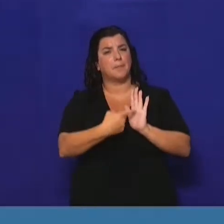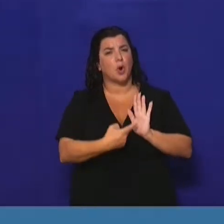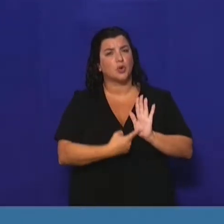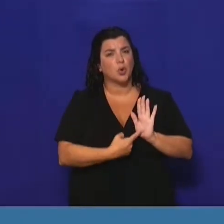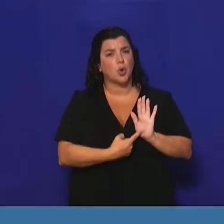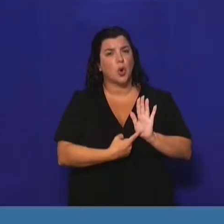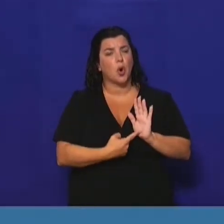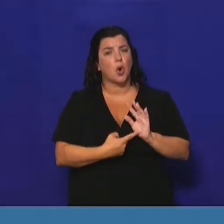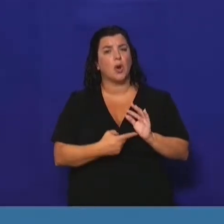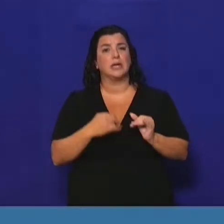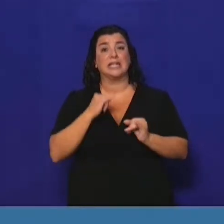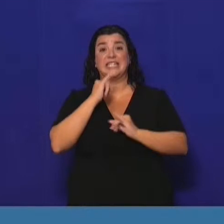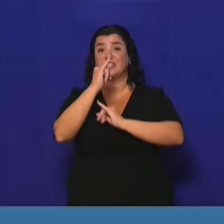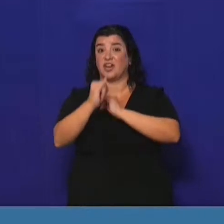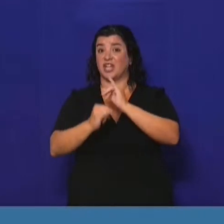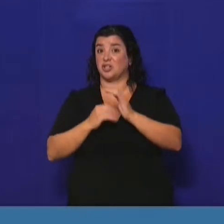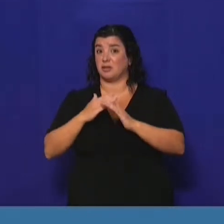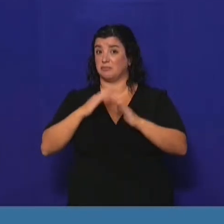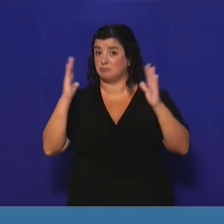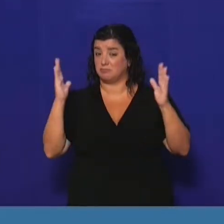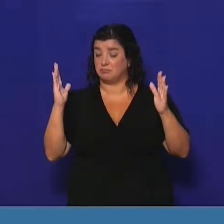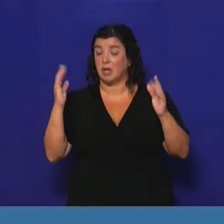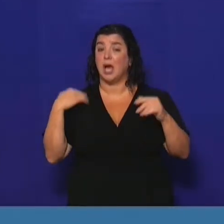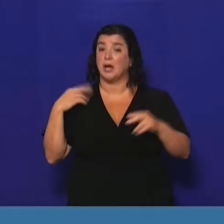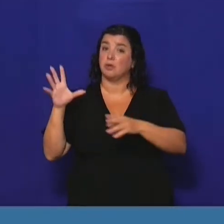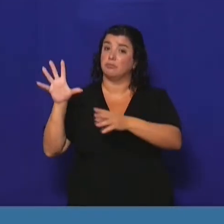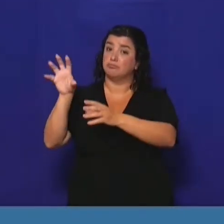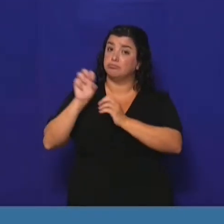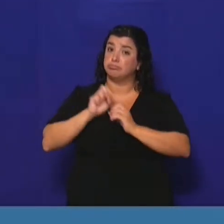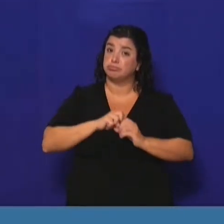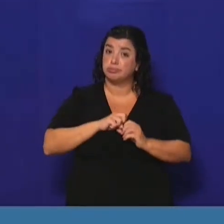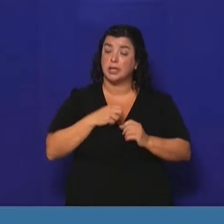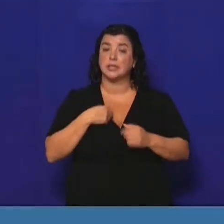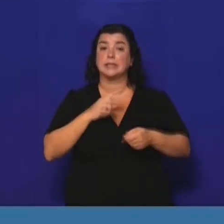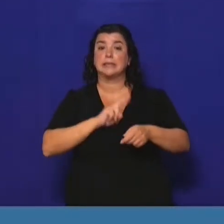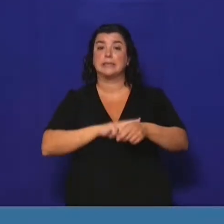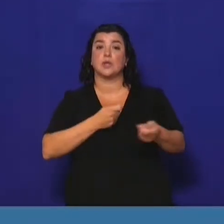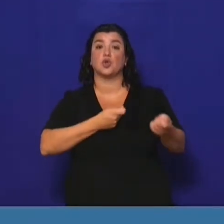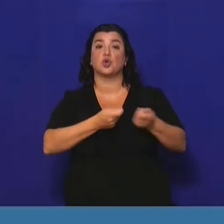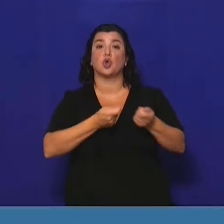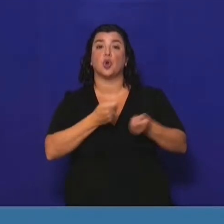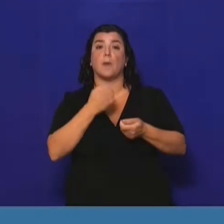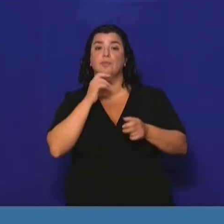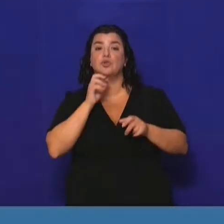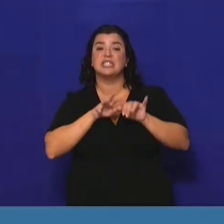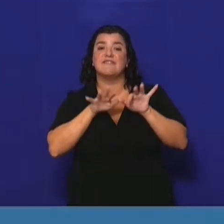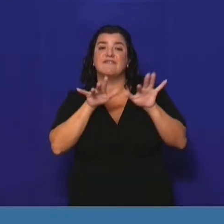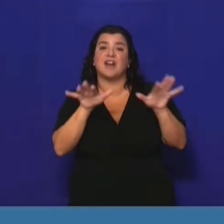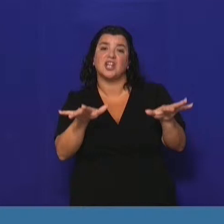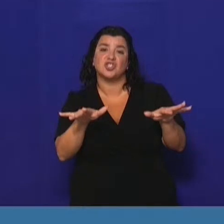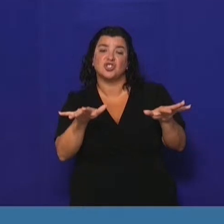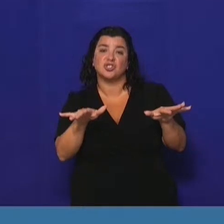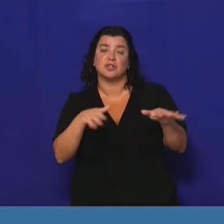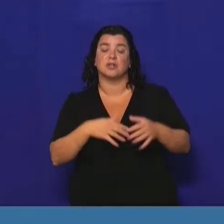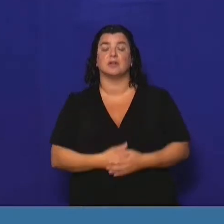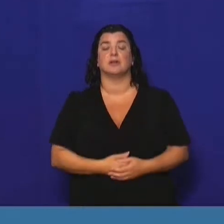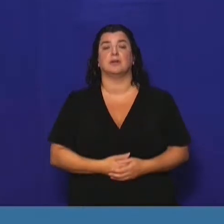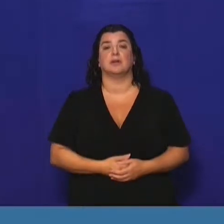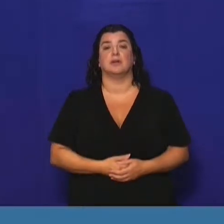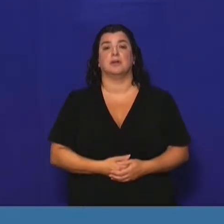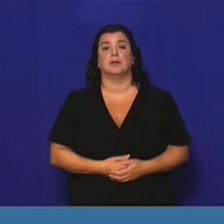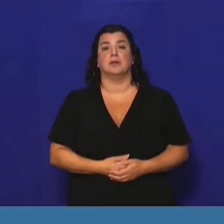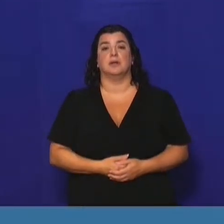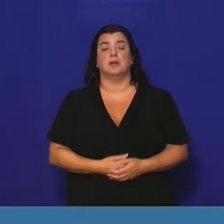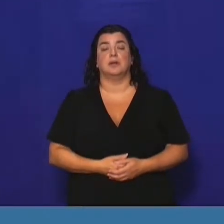nħareġ internazzjonalment ukoll irnexxinna nikkontrollaw il-firxa. Bħalissa Malta aħna